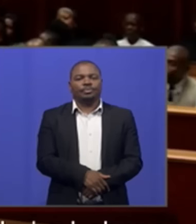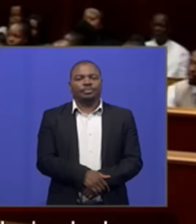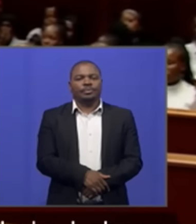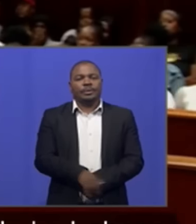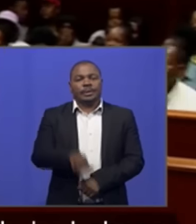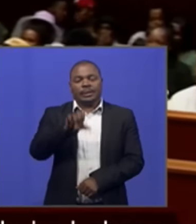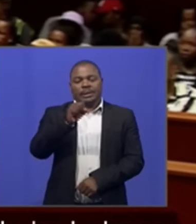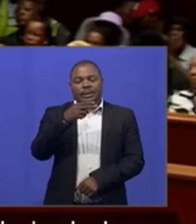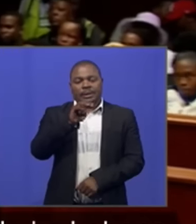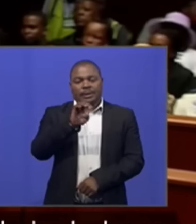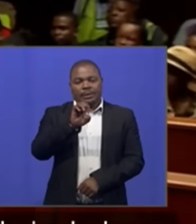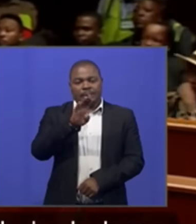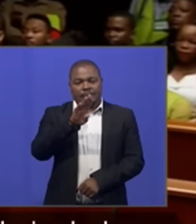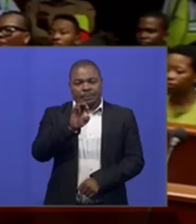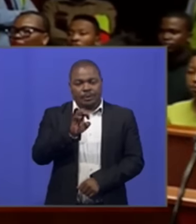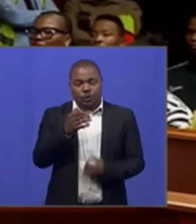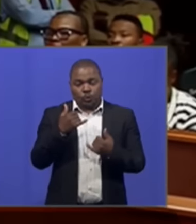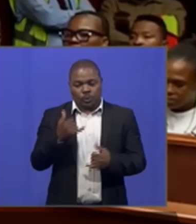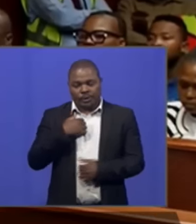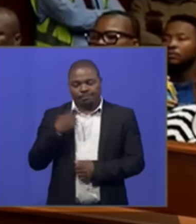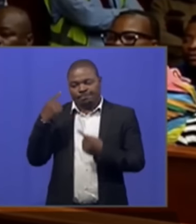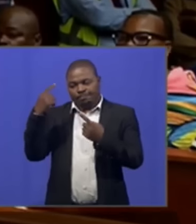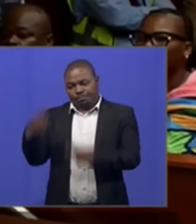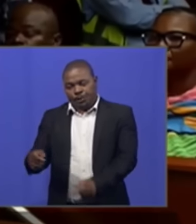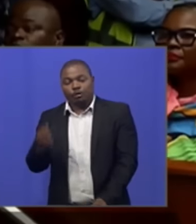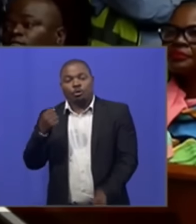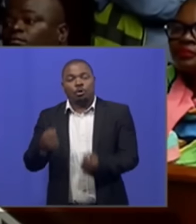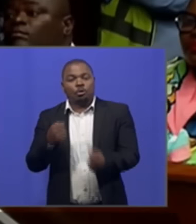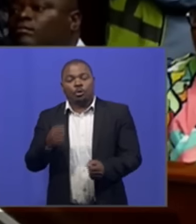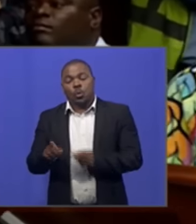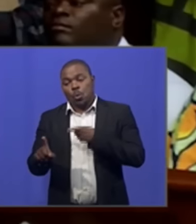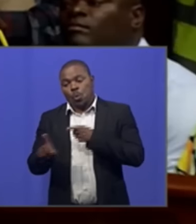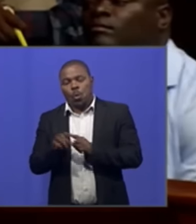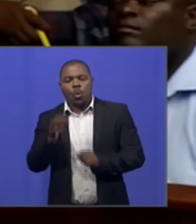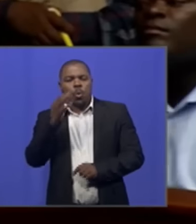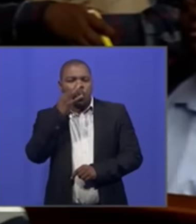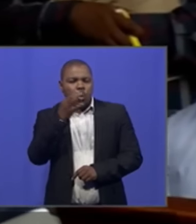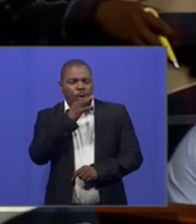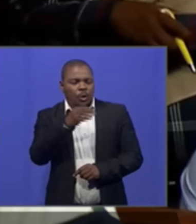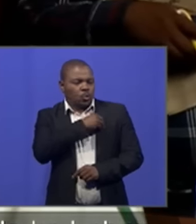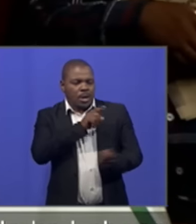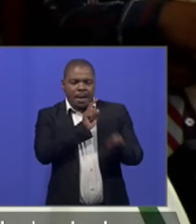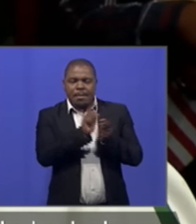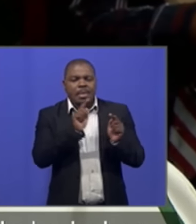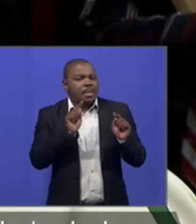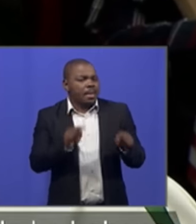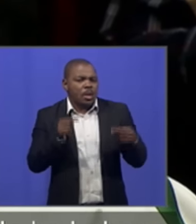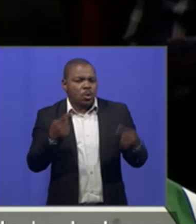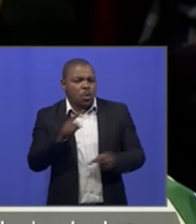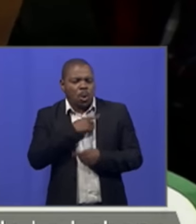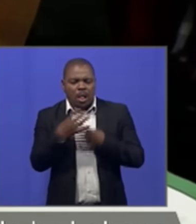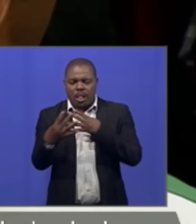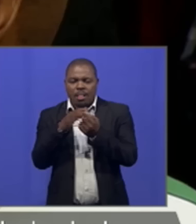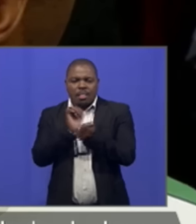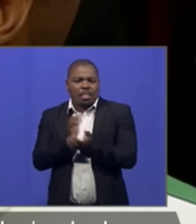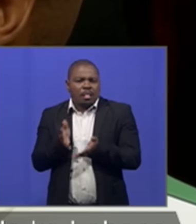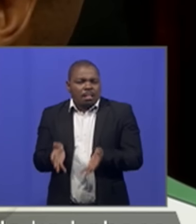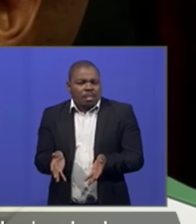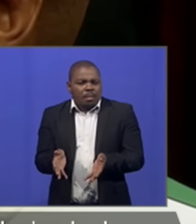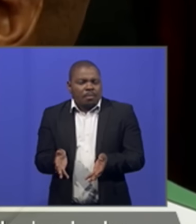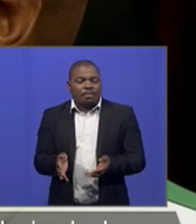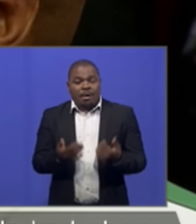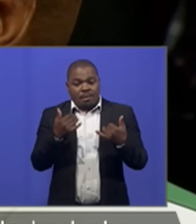Shebe Mapena o hlwele a tsene ka lepokosing la ditlhatse o boditše kgorotsheko gore o palelwa ke go bona ngaka ka ge a golegile bjale